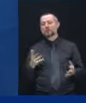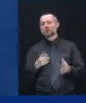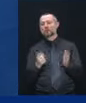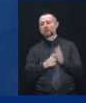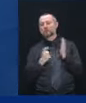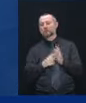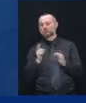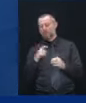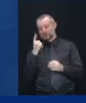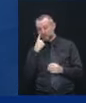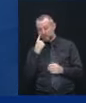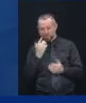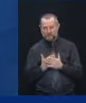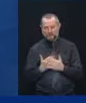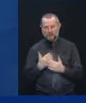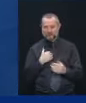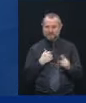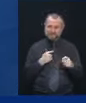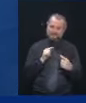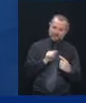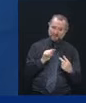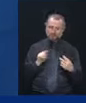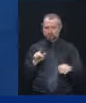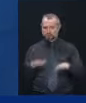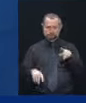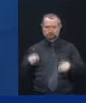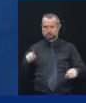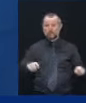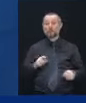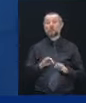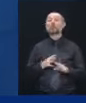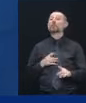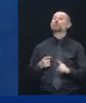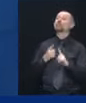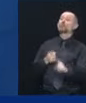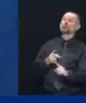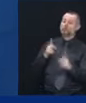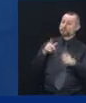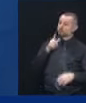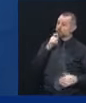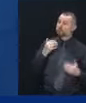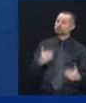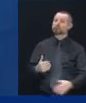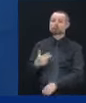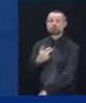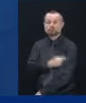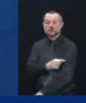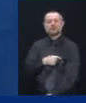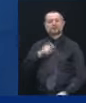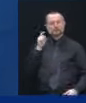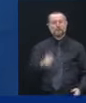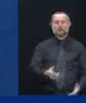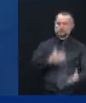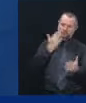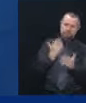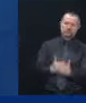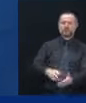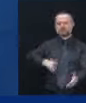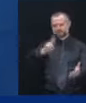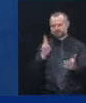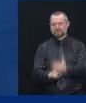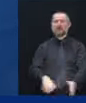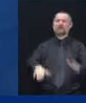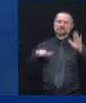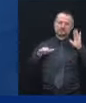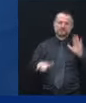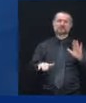want, but they have to validate. And the state will audit the local validation system in coordination with a